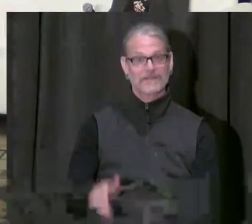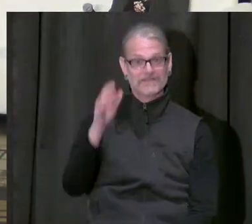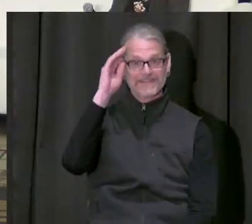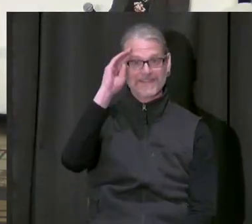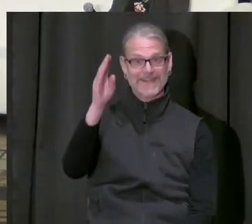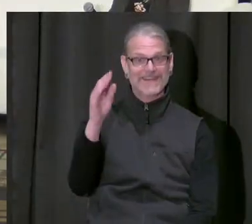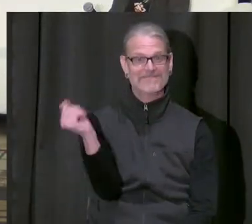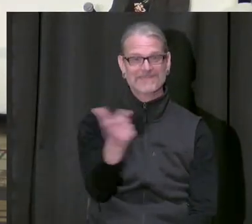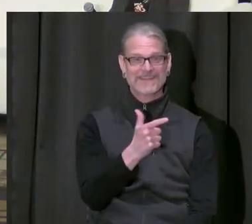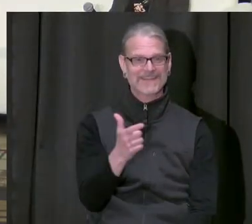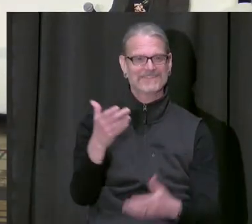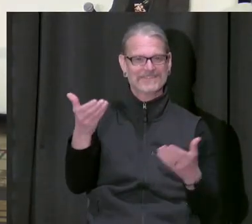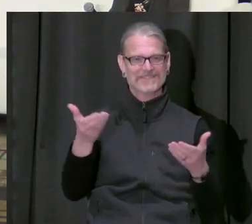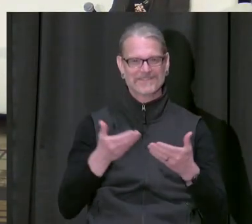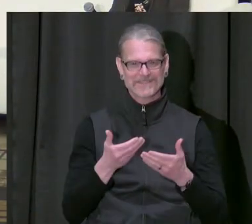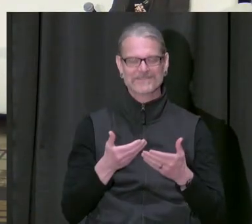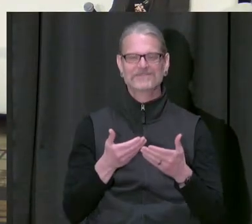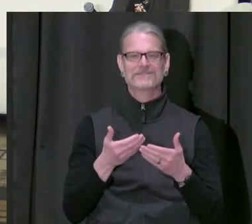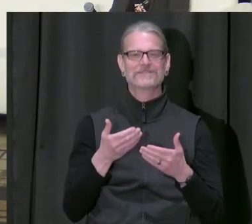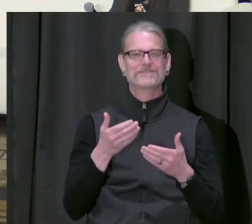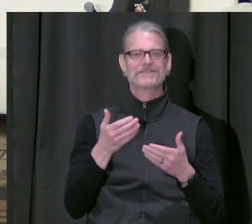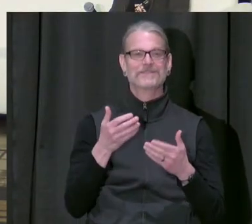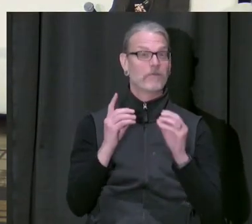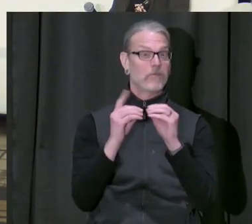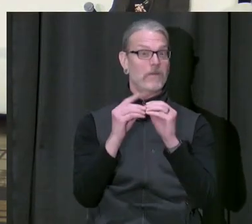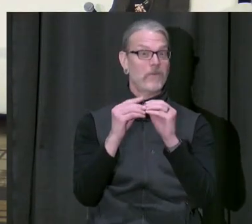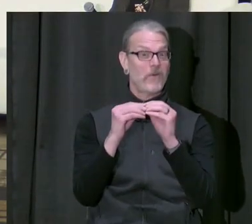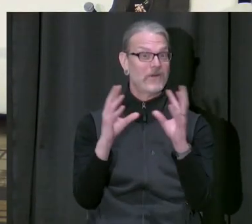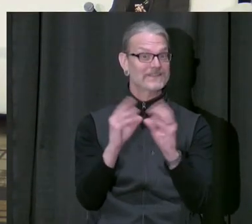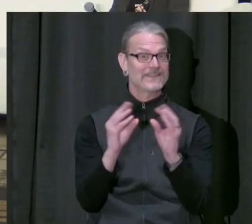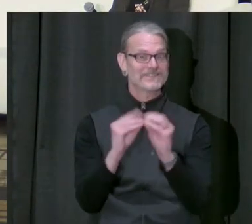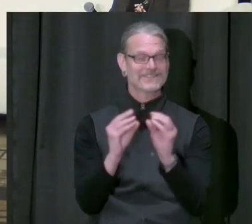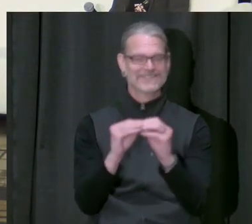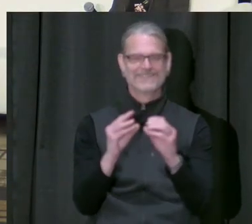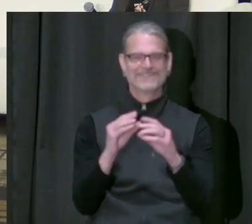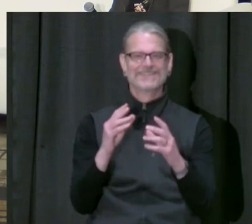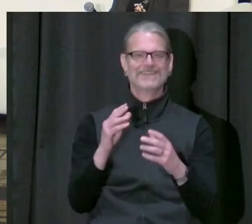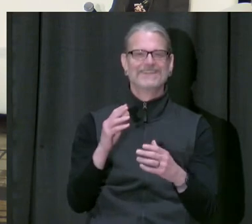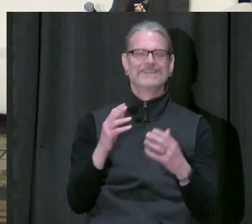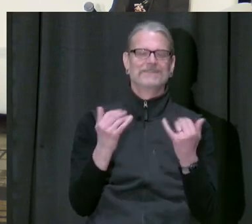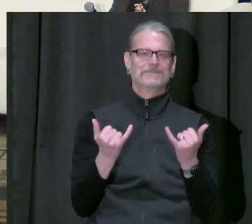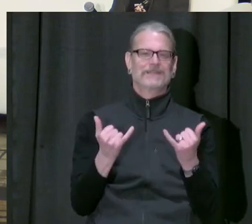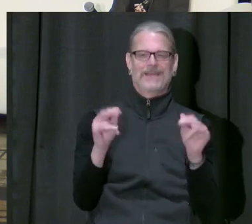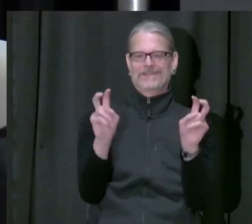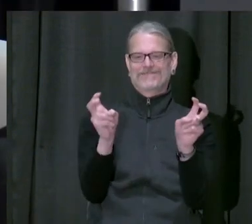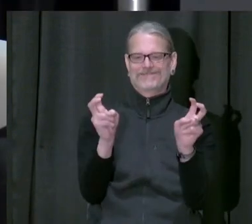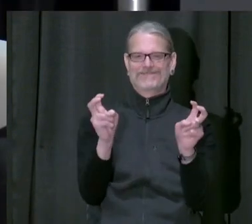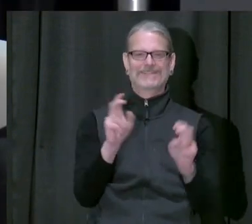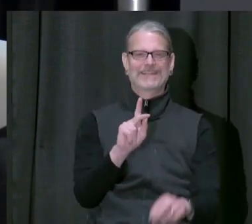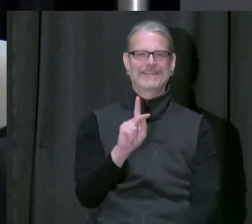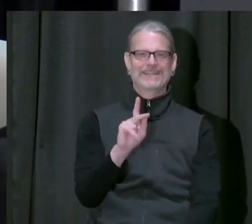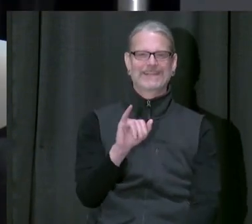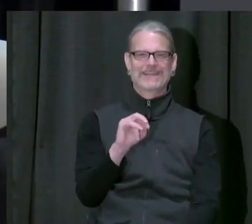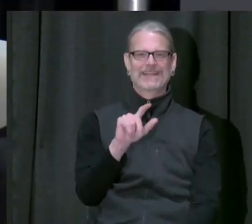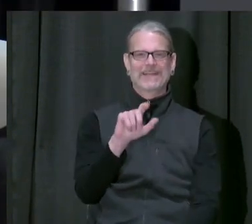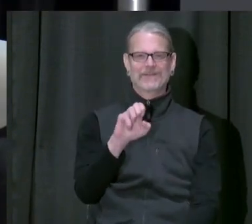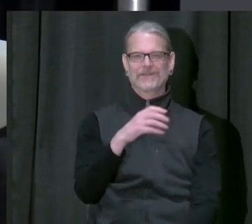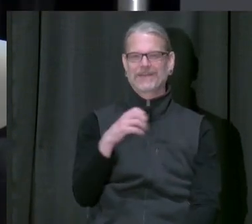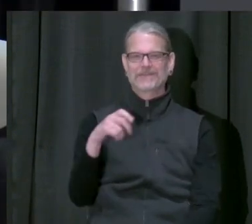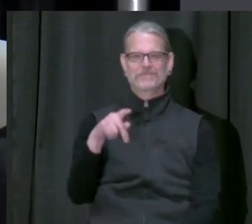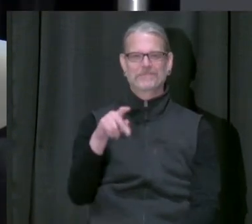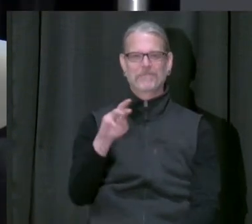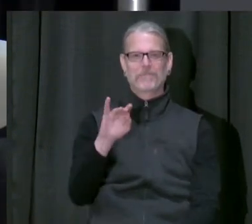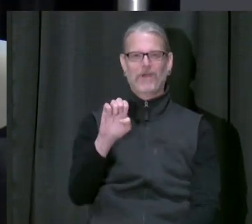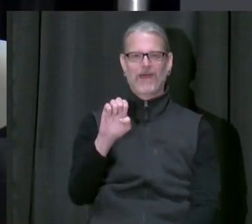Hi, everybody, and welcome to another session where we're talking about today about Kindle and Prime Video